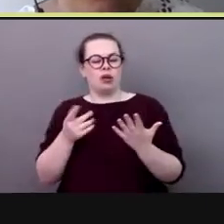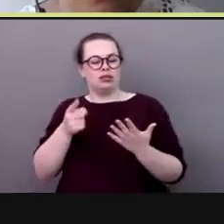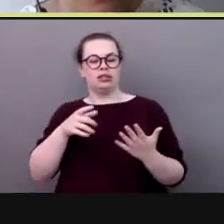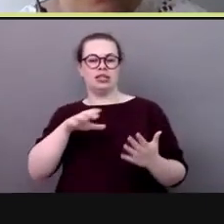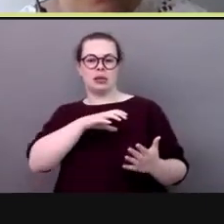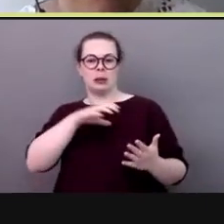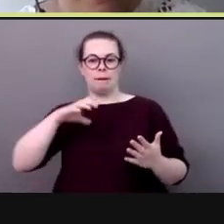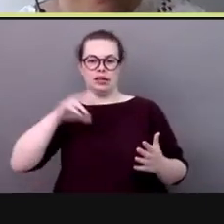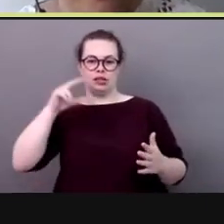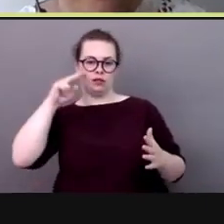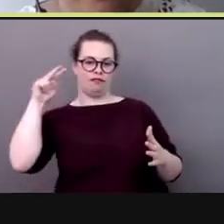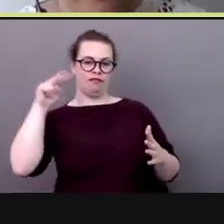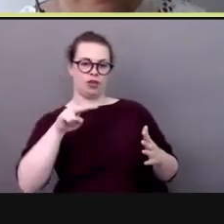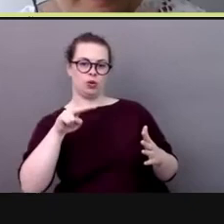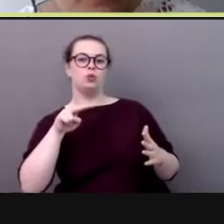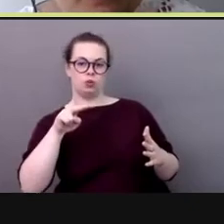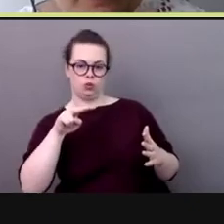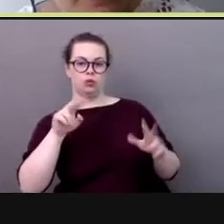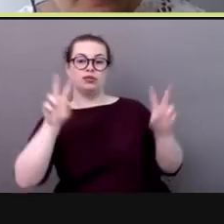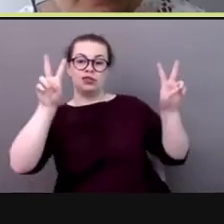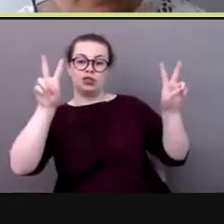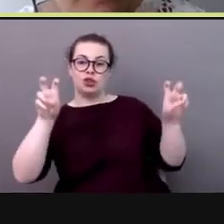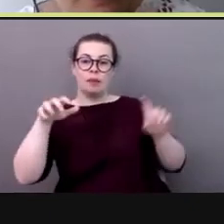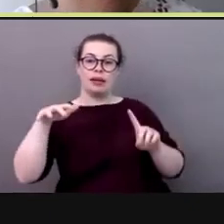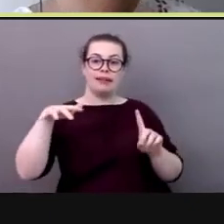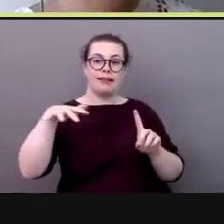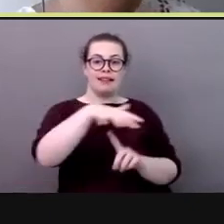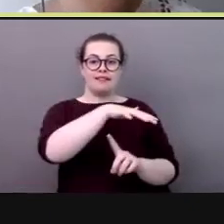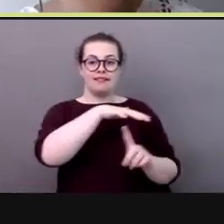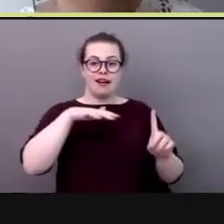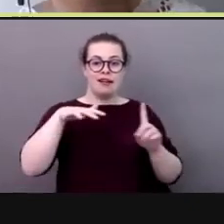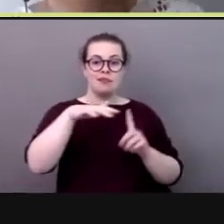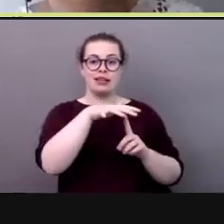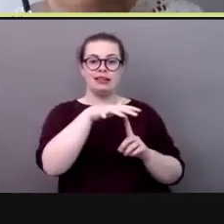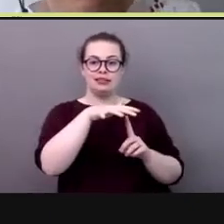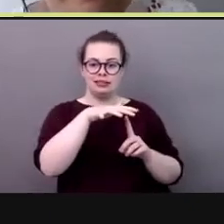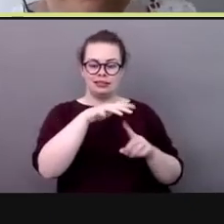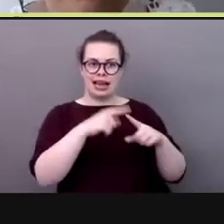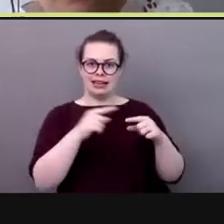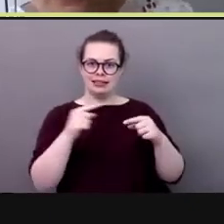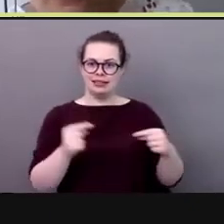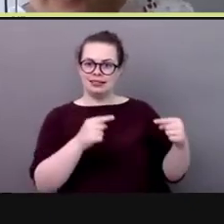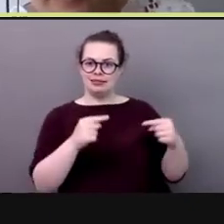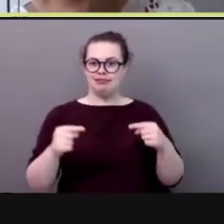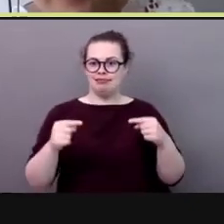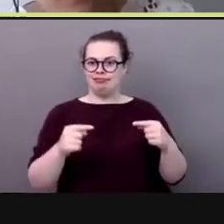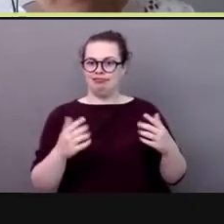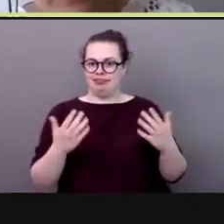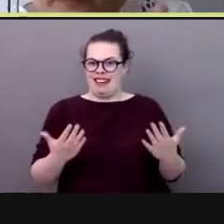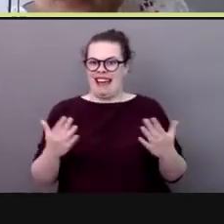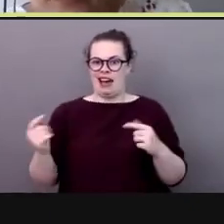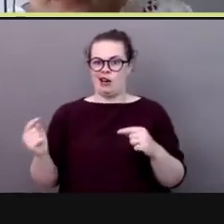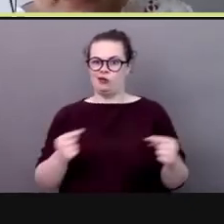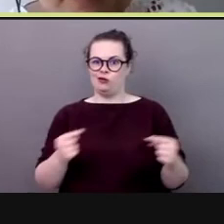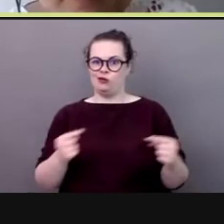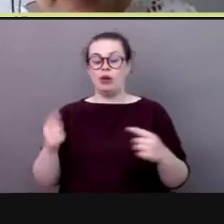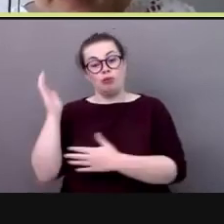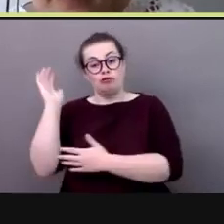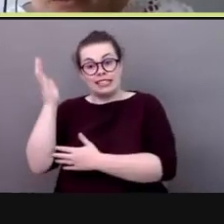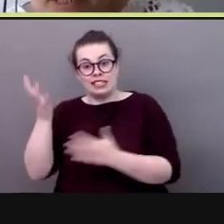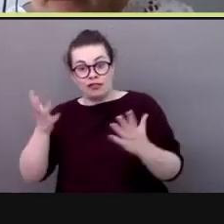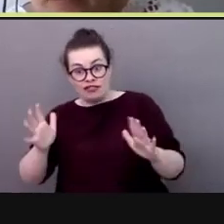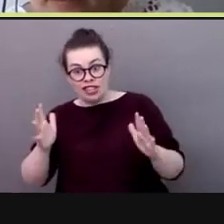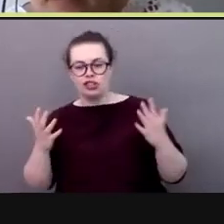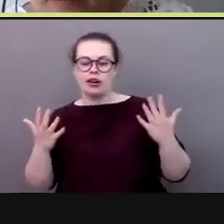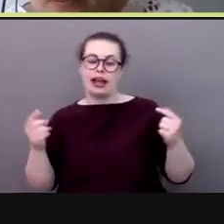focused on environment and climate considerations. And now we're just having a discussion. So we posted some links